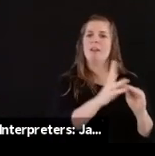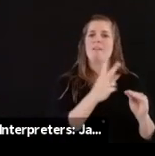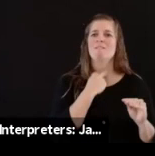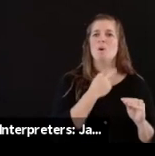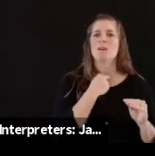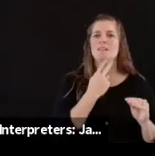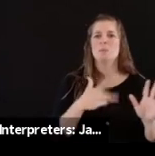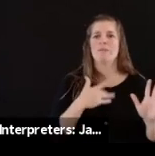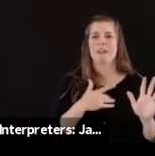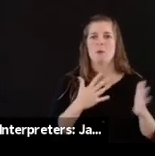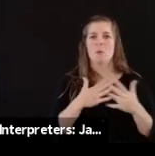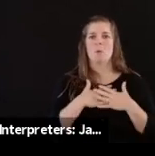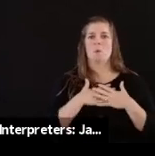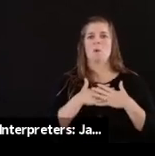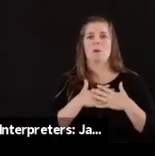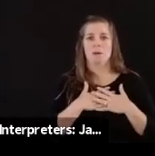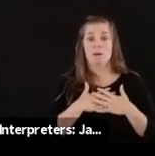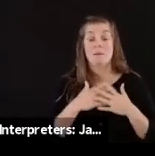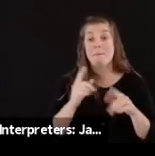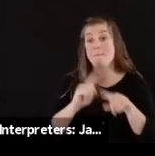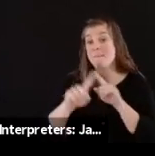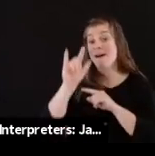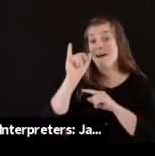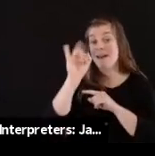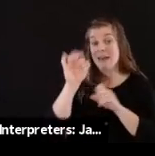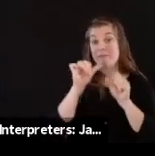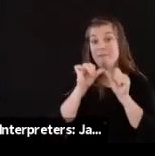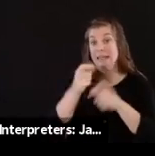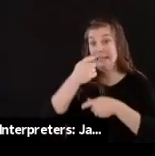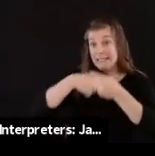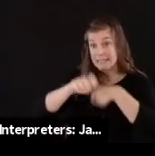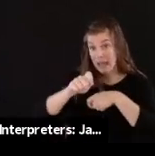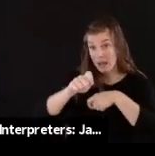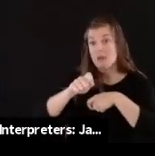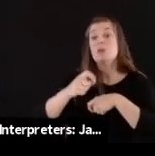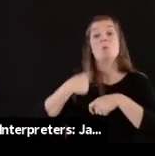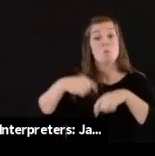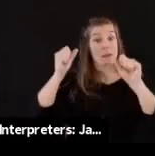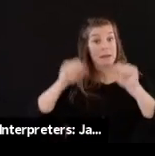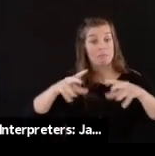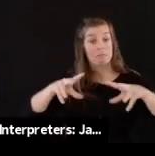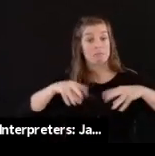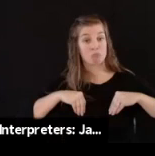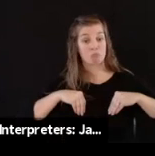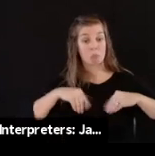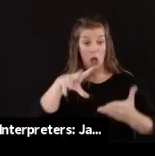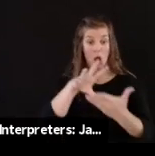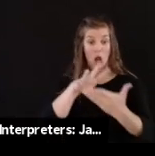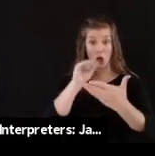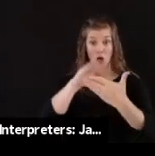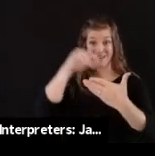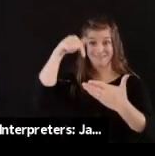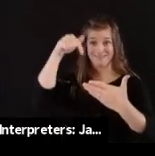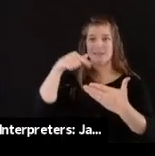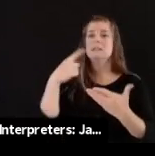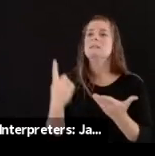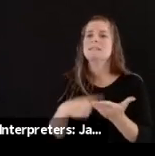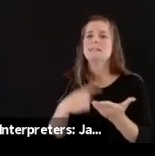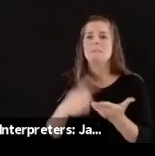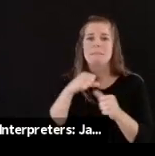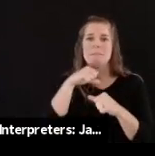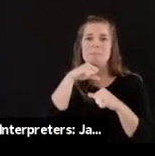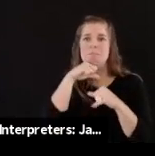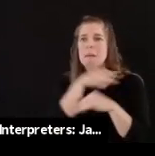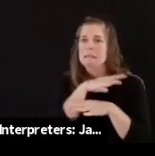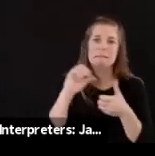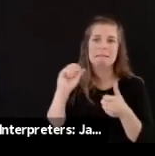overwhelming. But if we accept instead that learning is sometimes messy, that it requires